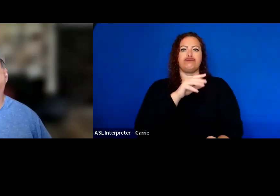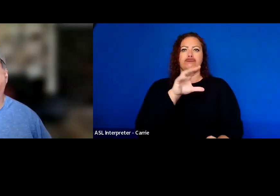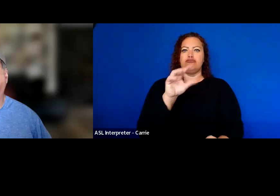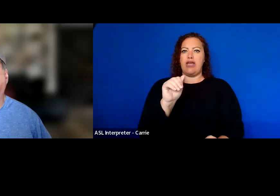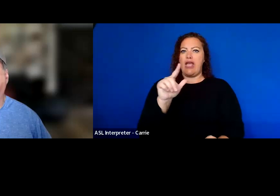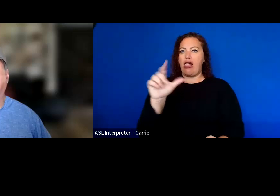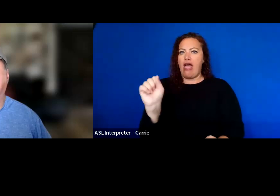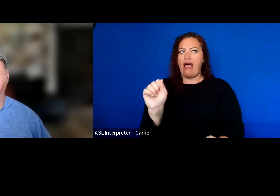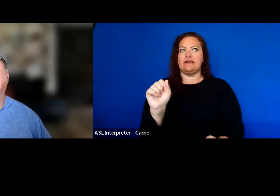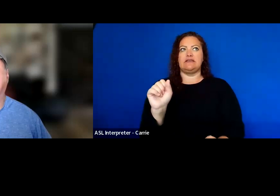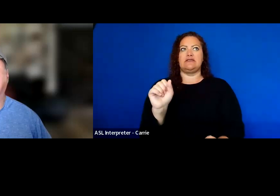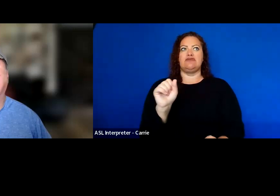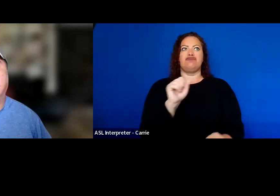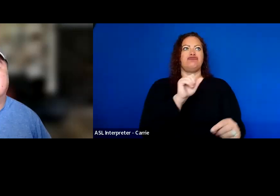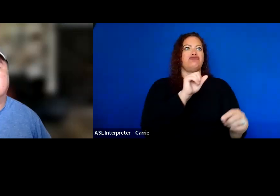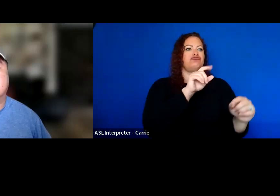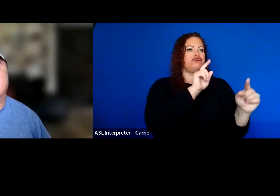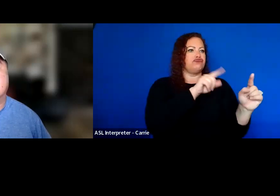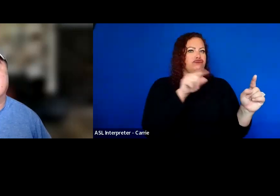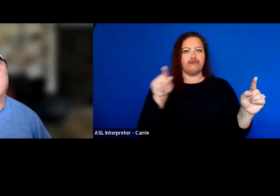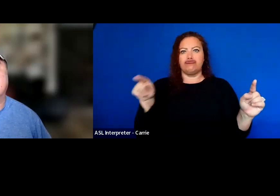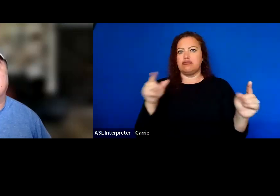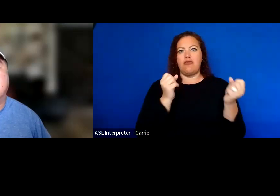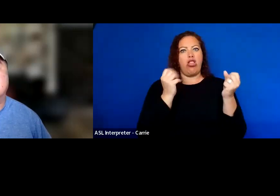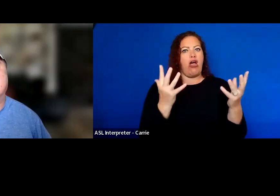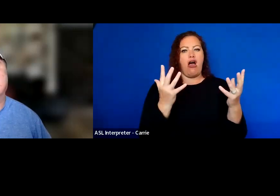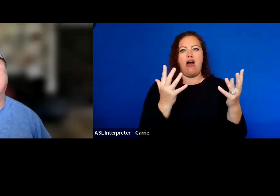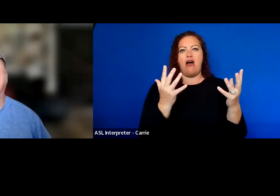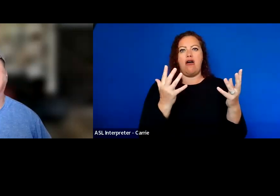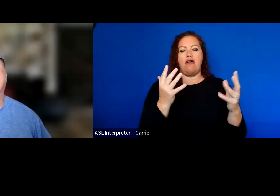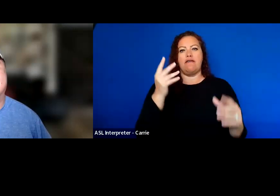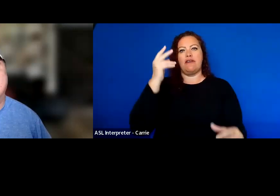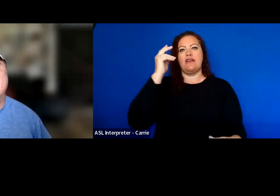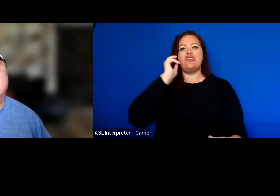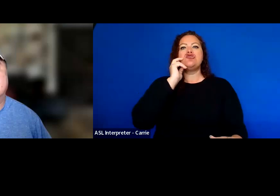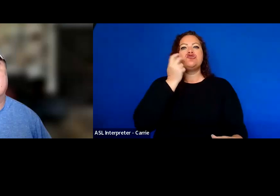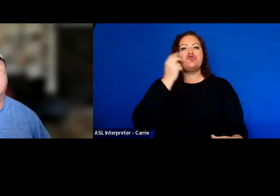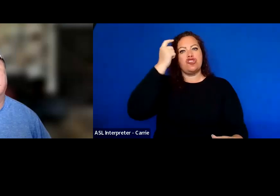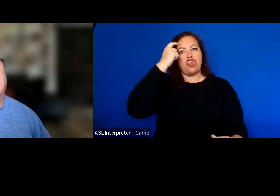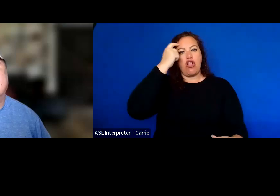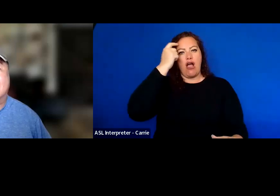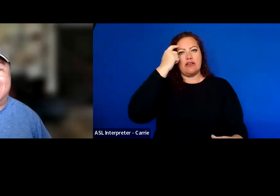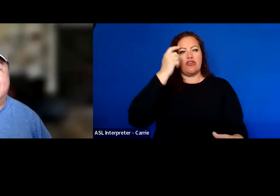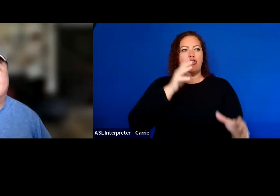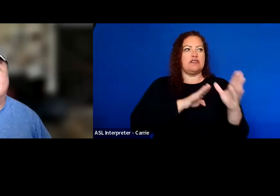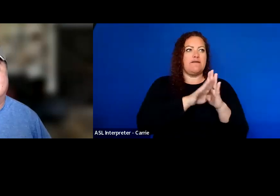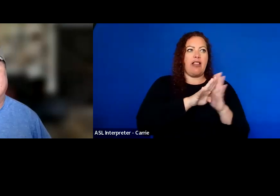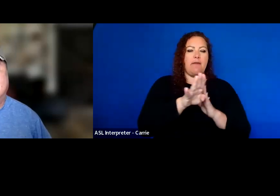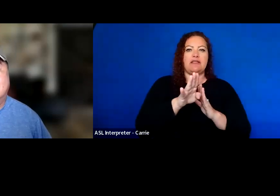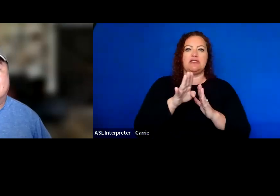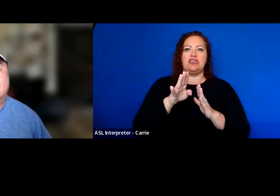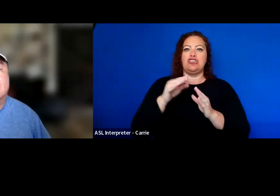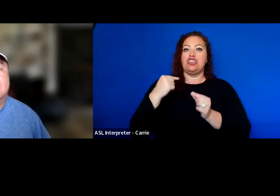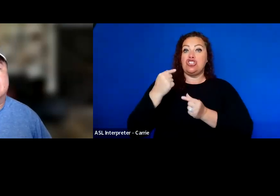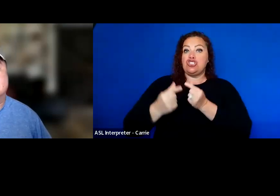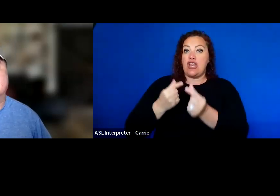AOS. So there's a lot of neurological, developmental, genetic,